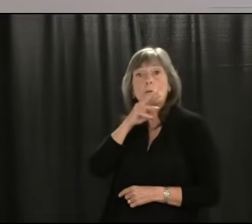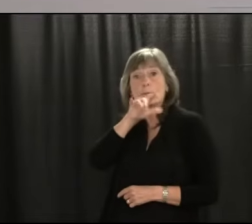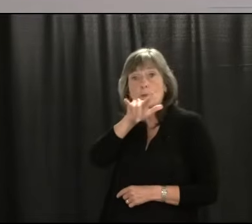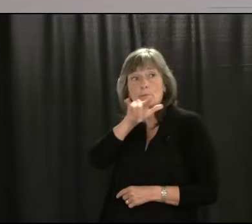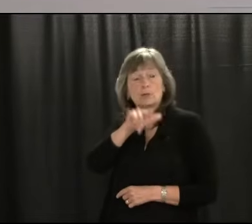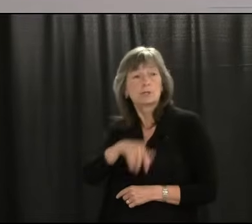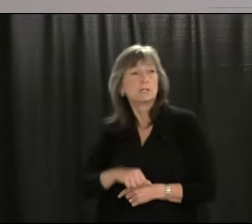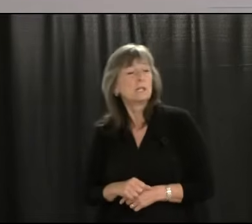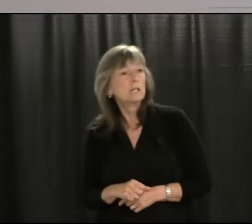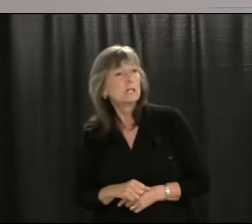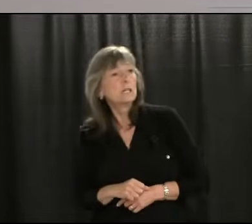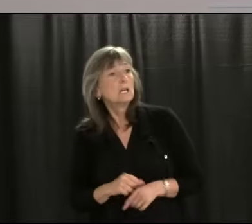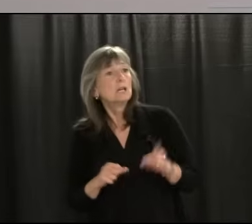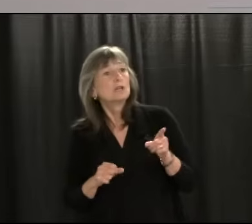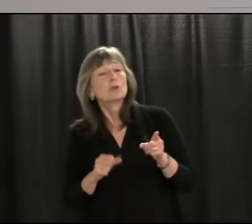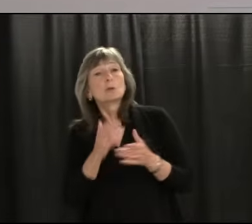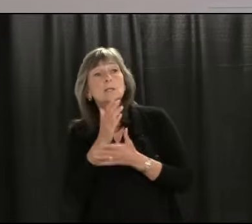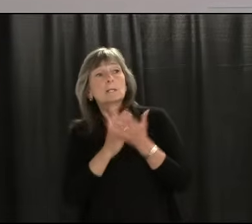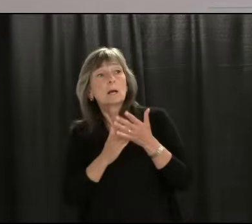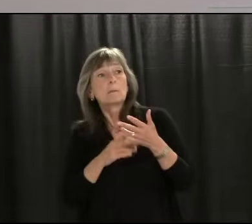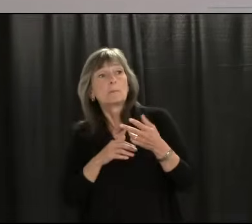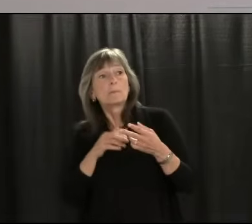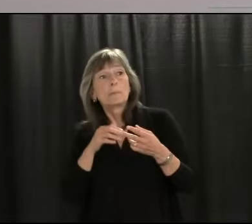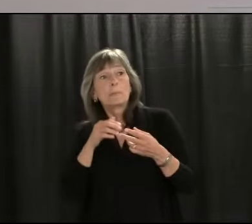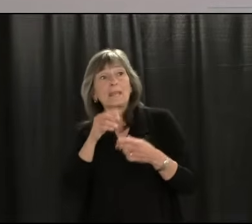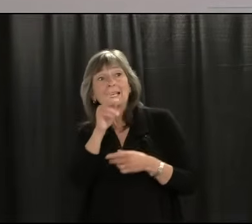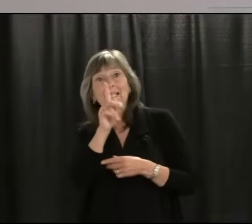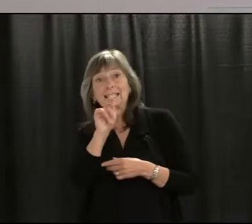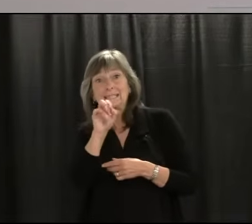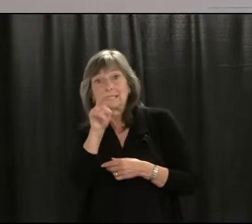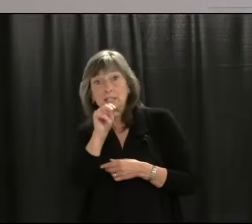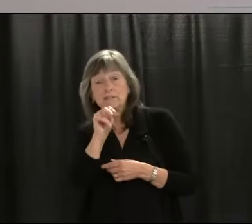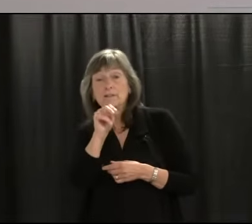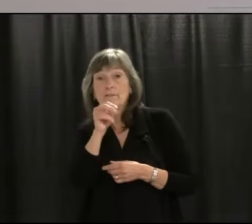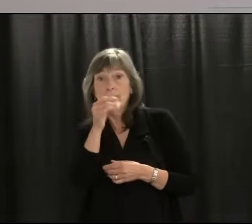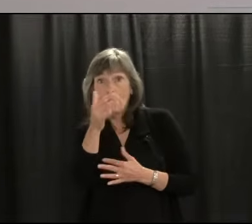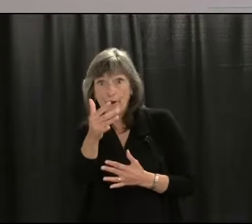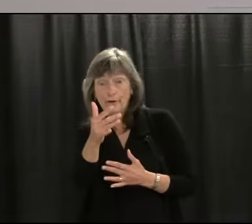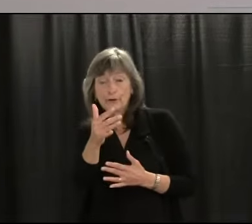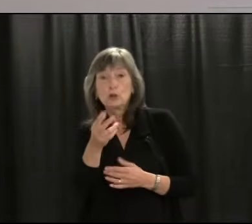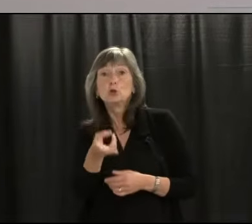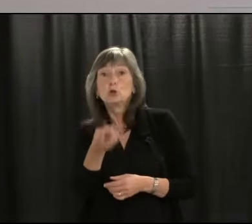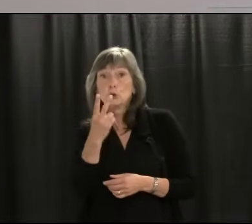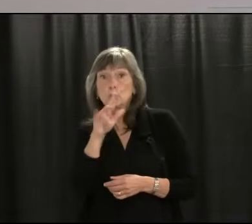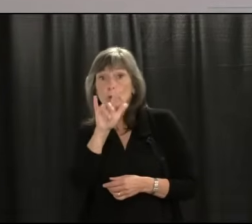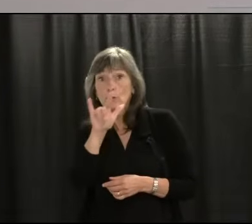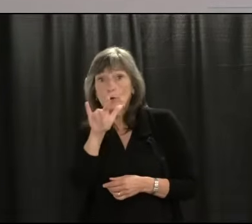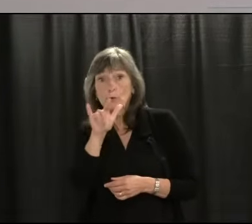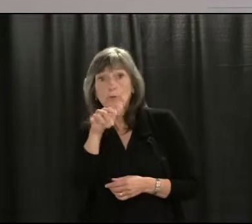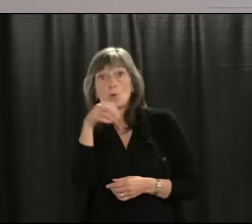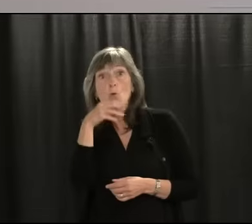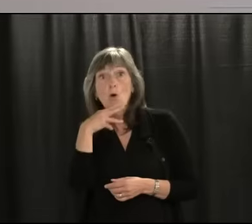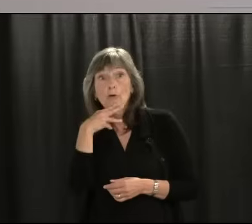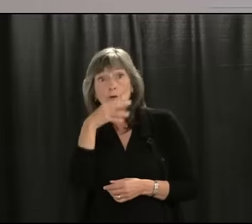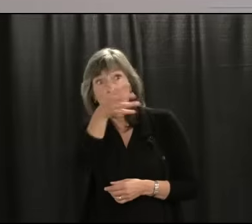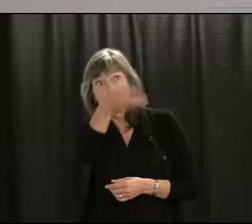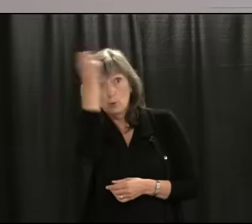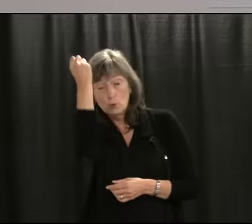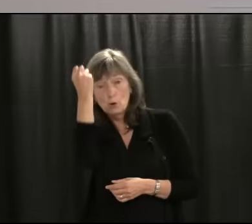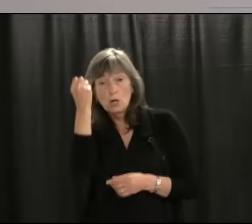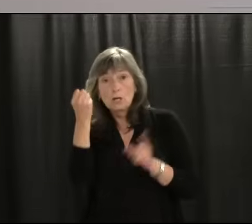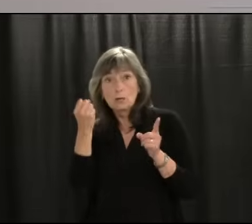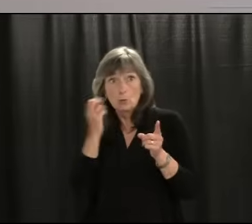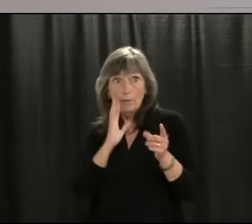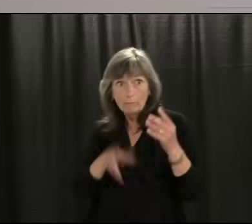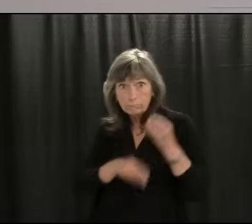The water bombers that have been pulled off other fires, like the Kingston fire, have they been replaced, and will they be replaced? Well, we'll continue to